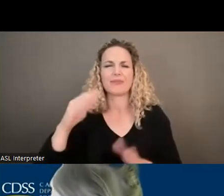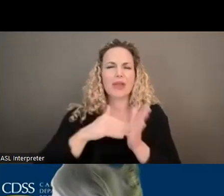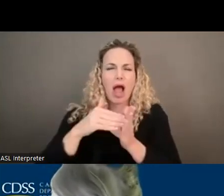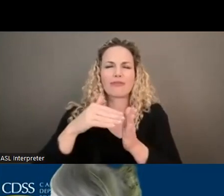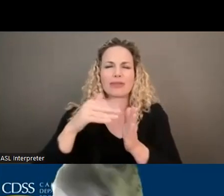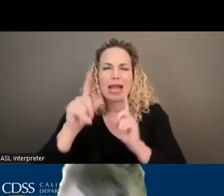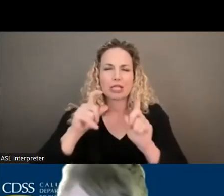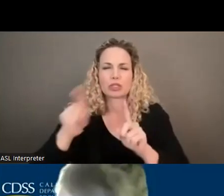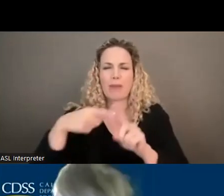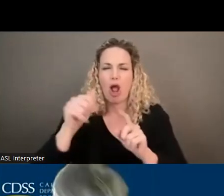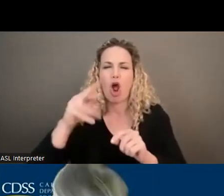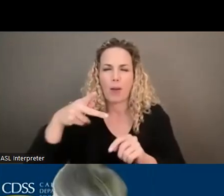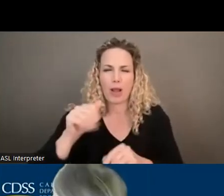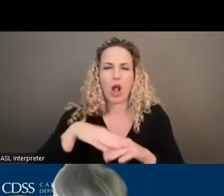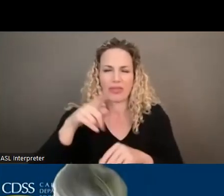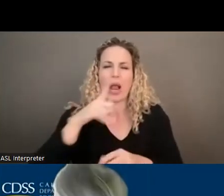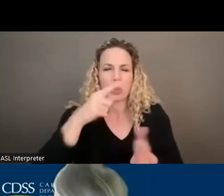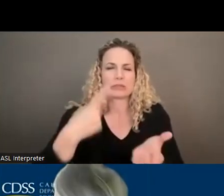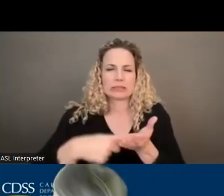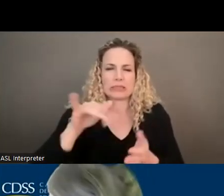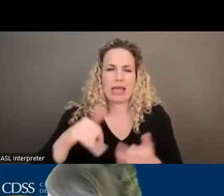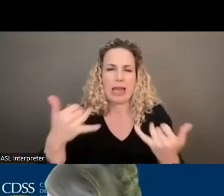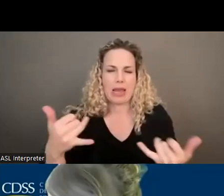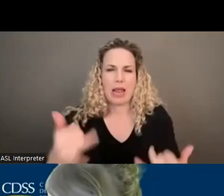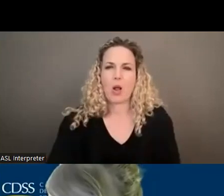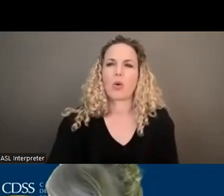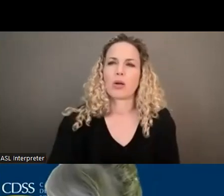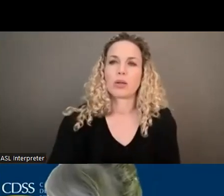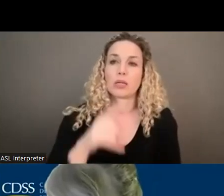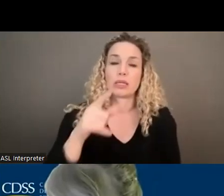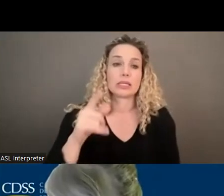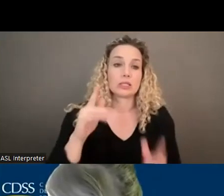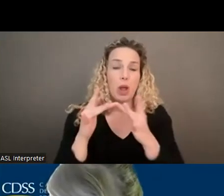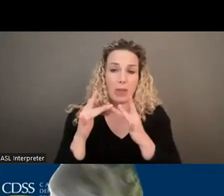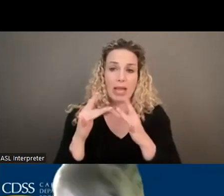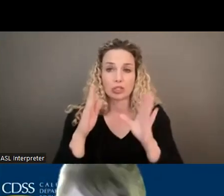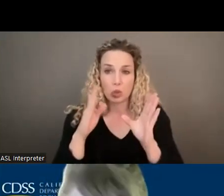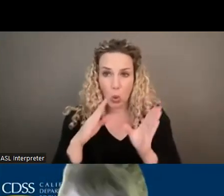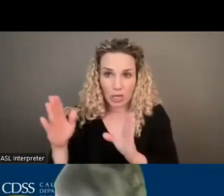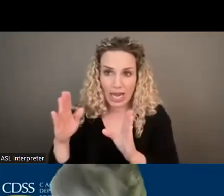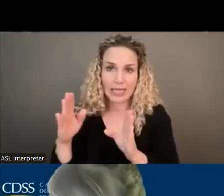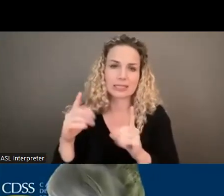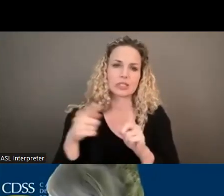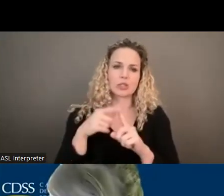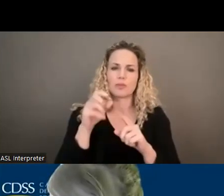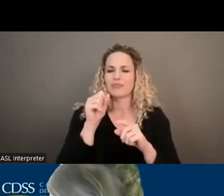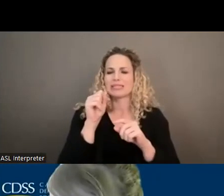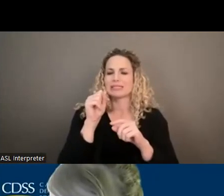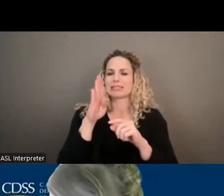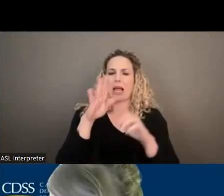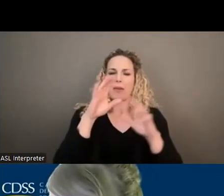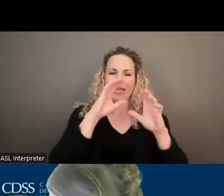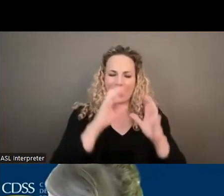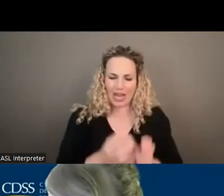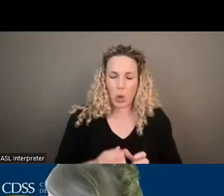webpage, which I will go over now. So this webpage is organized according to subcategories. So